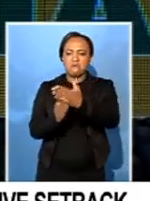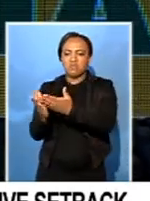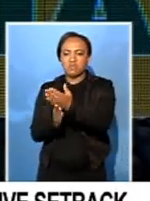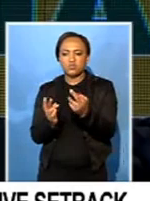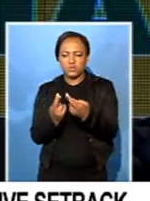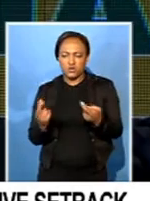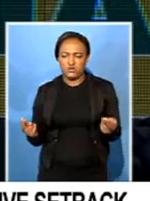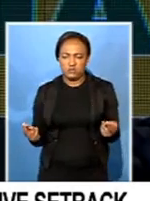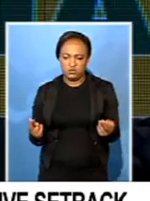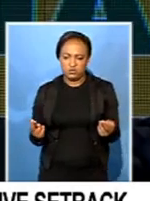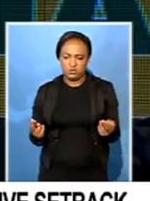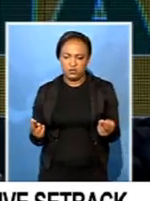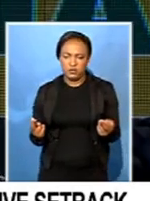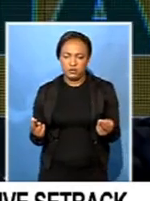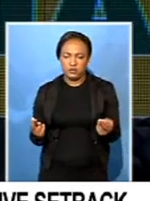resources.